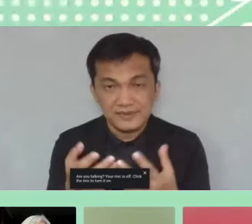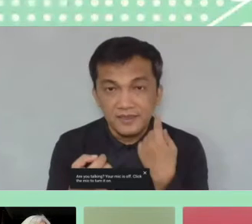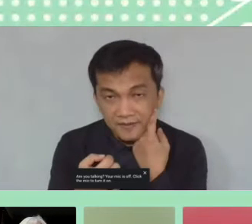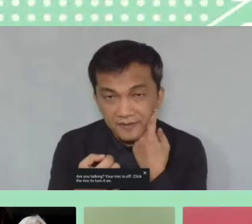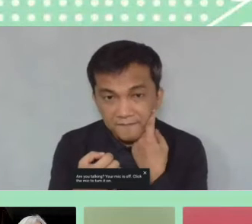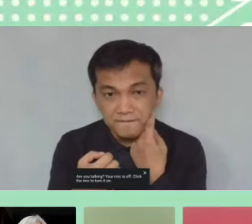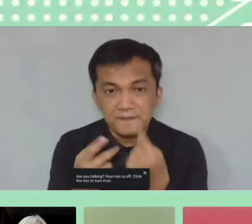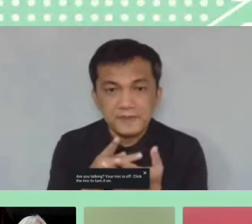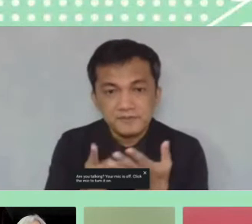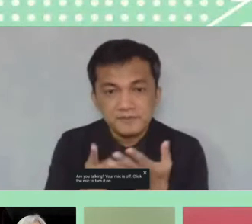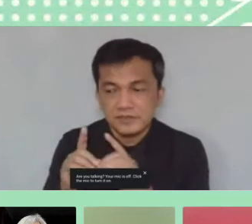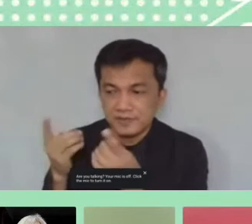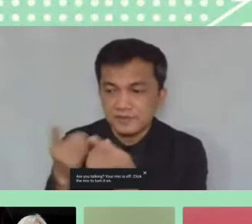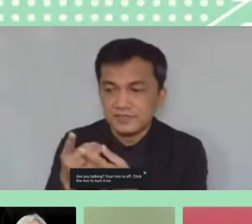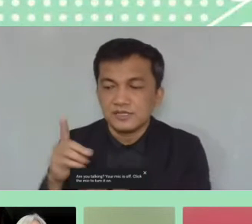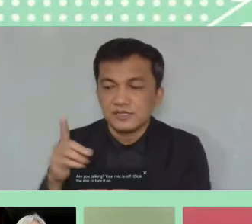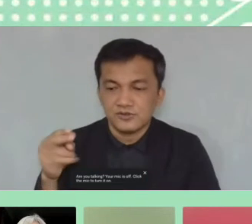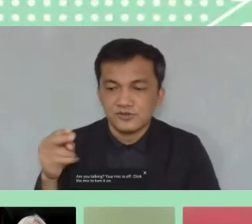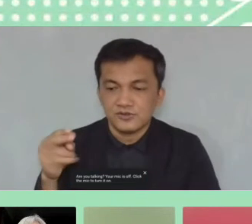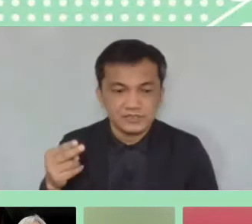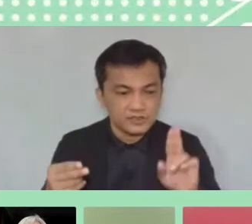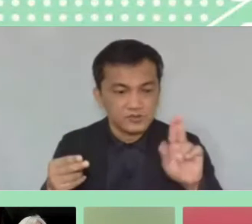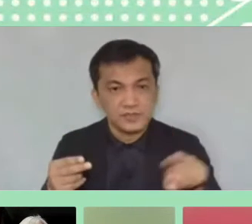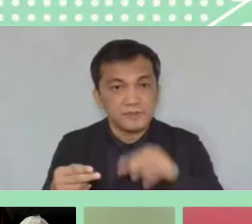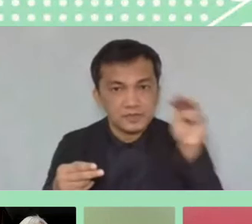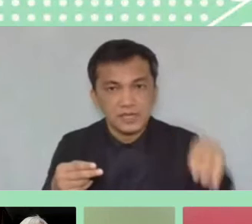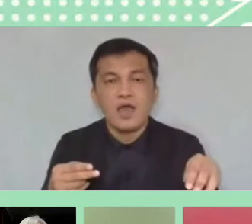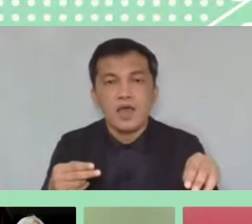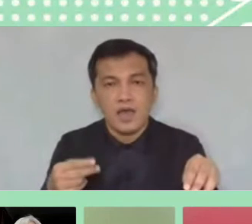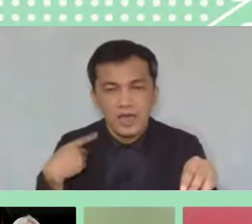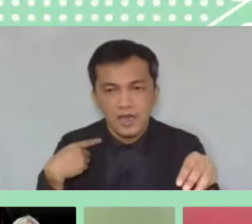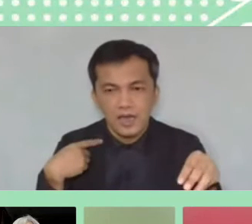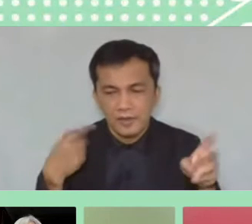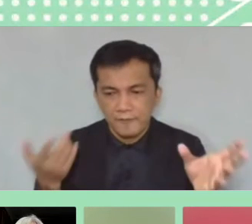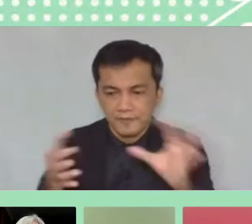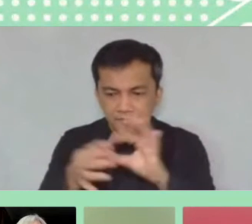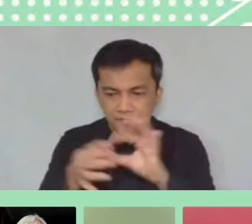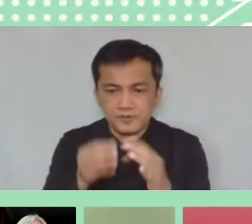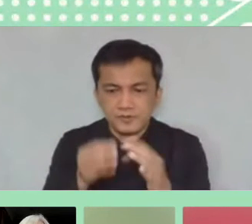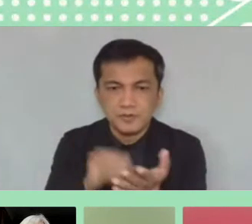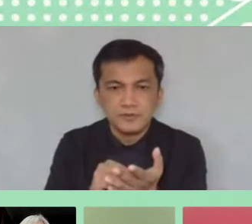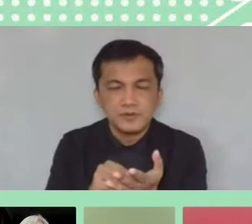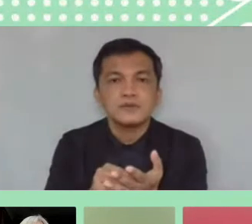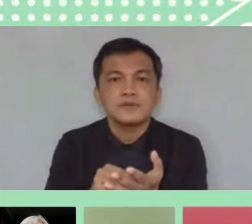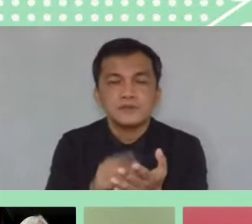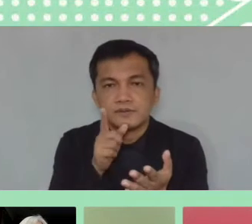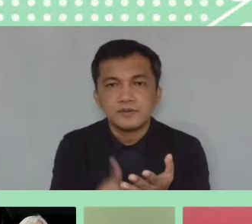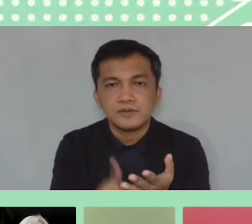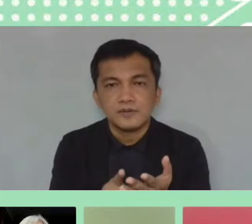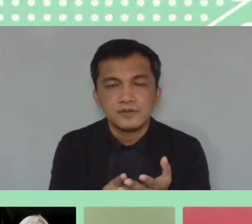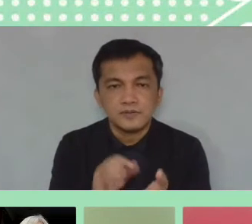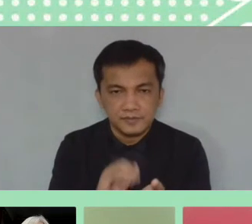that recently the Department of Health and the University of the Philippines, Manila came out with a joint memorandum